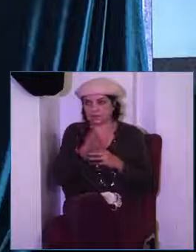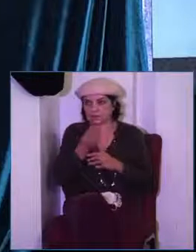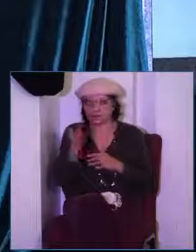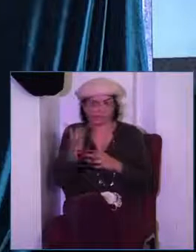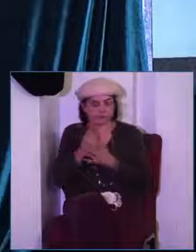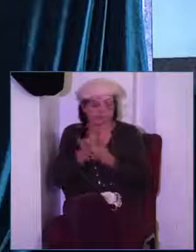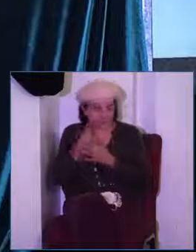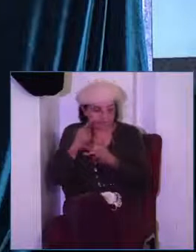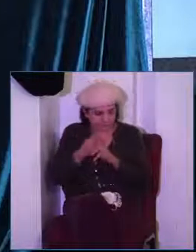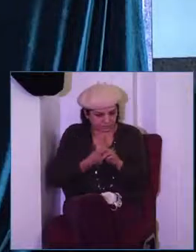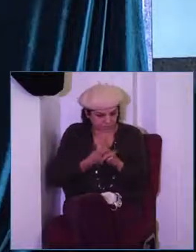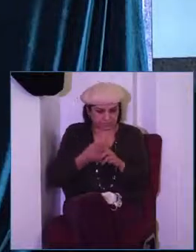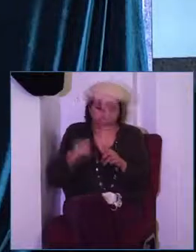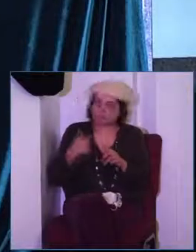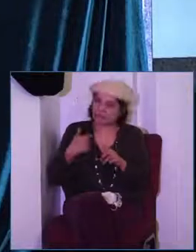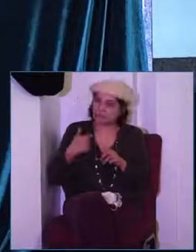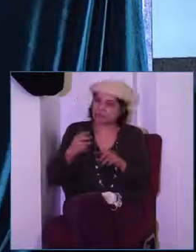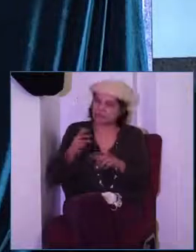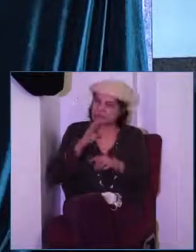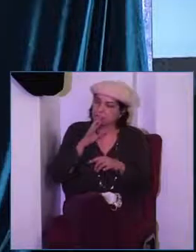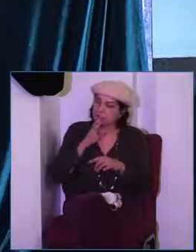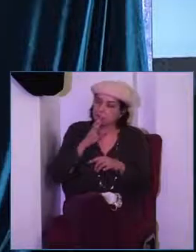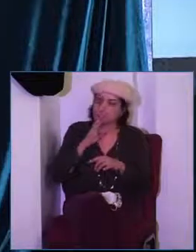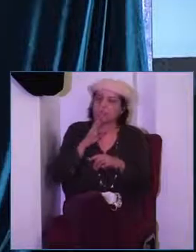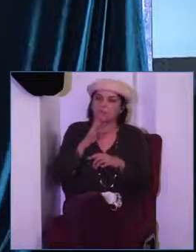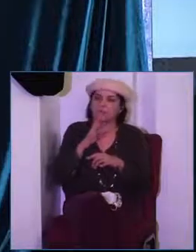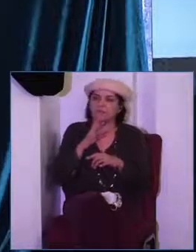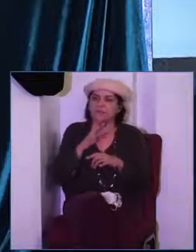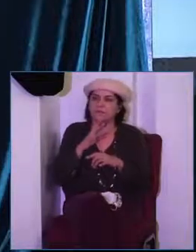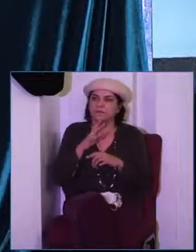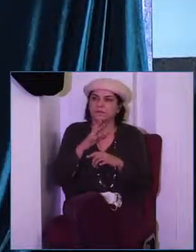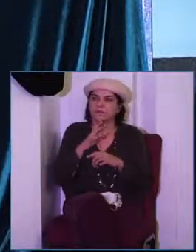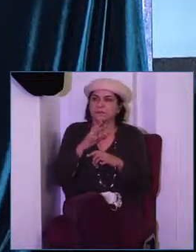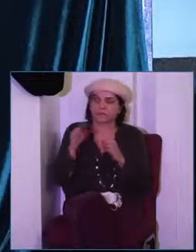internet and the social media about all sorts of things.